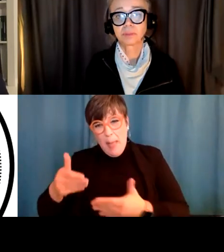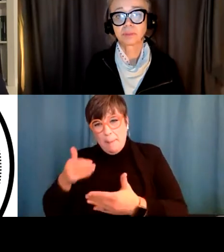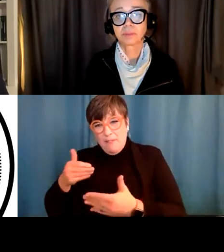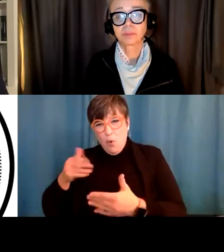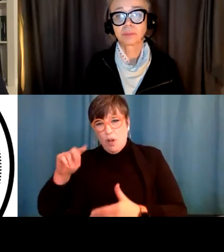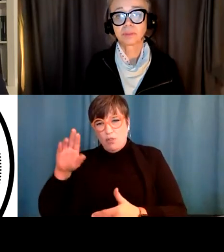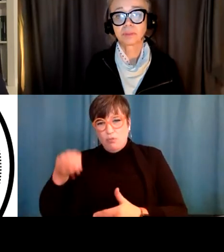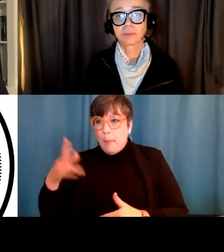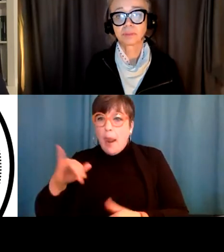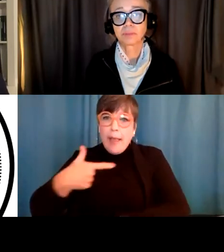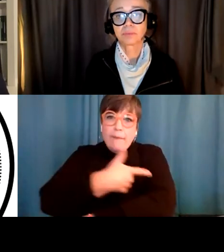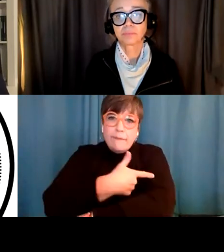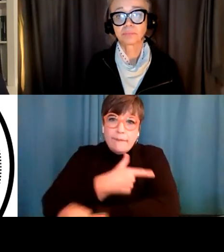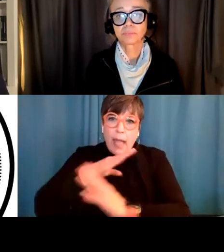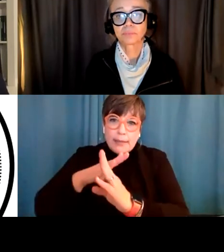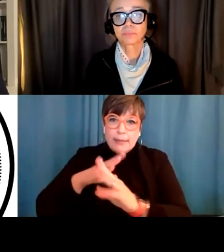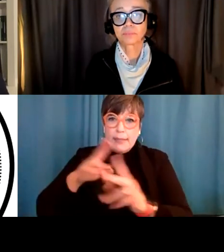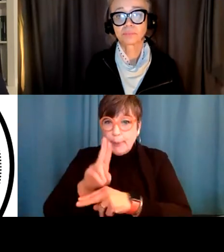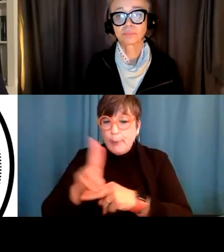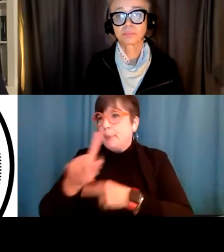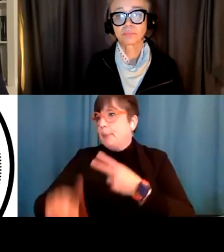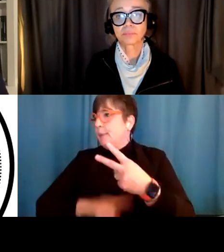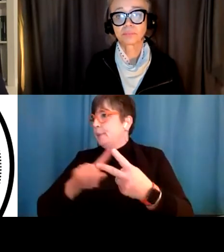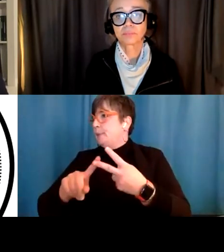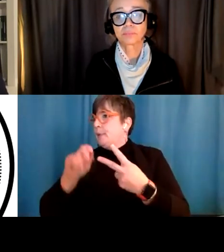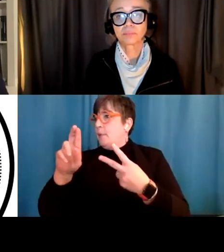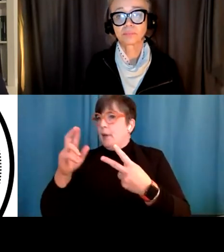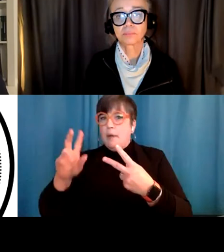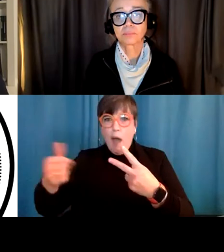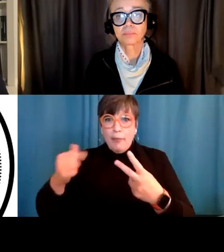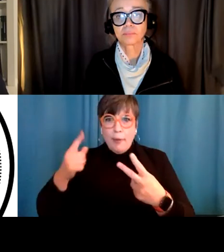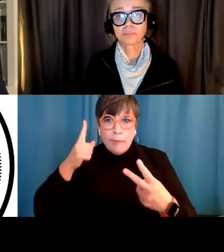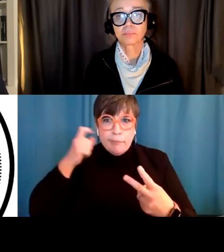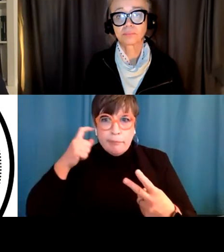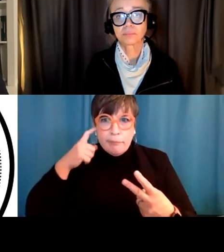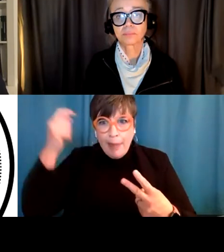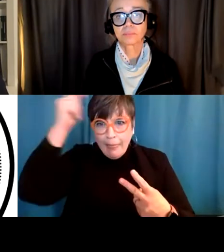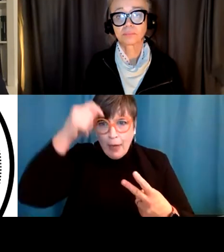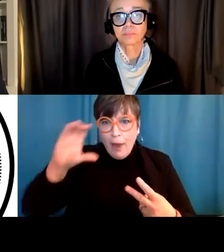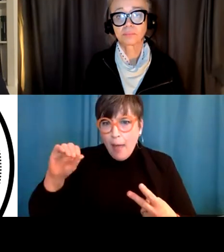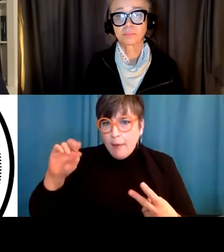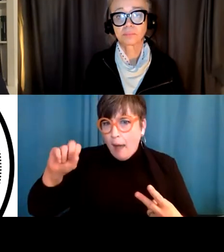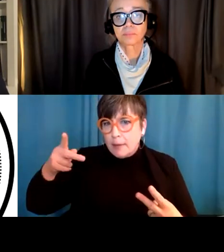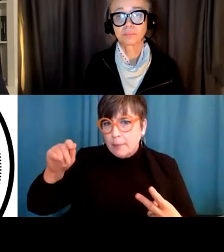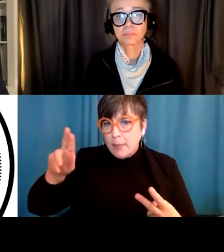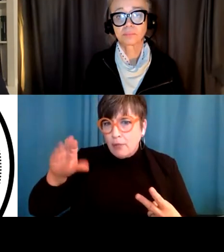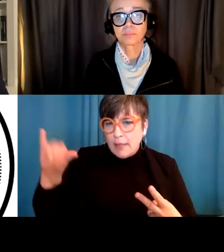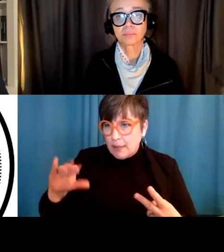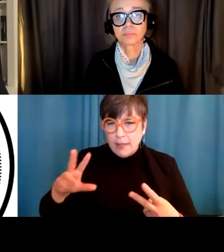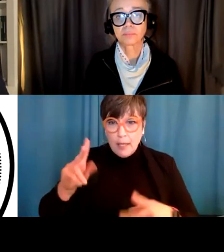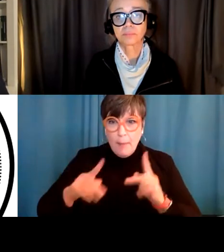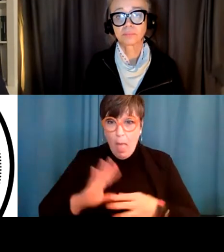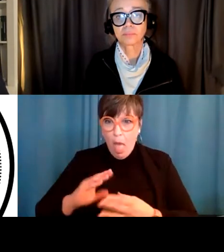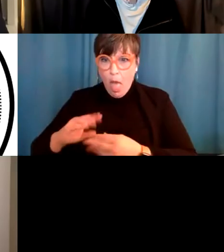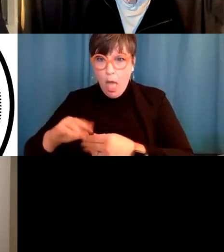things like vaccine use and other types of conspiracy theories that had been, really gone mainstream,